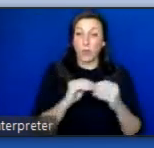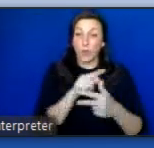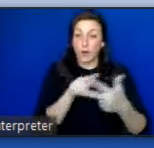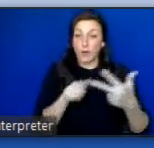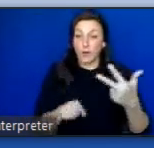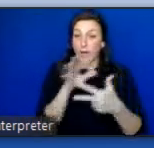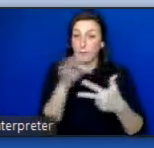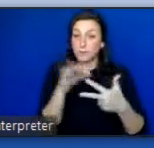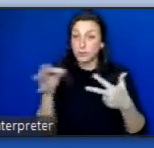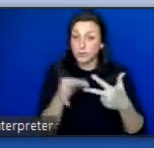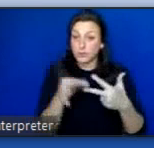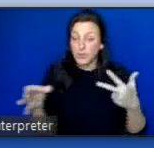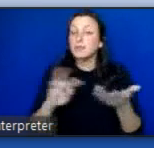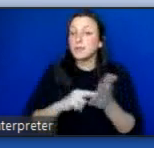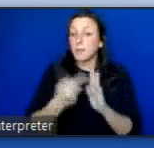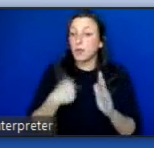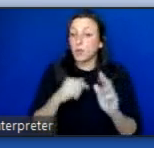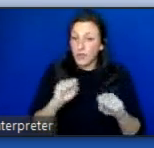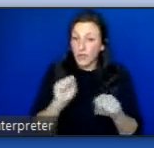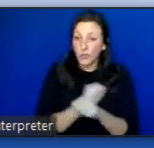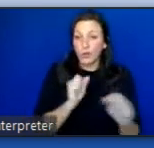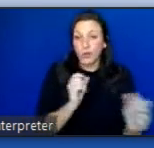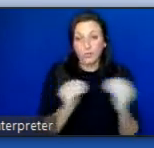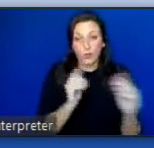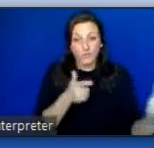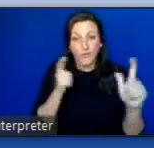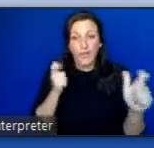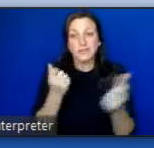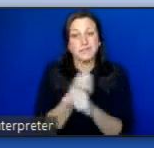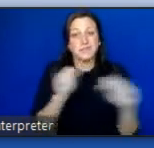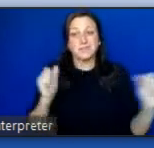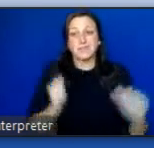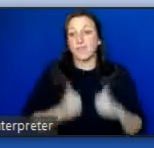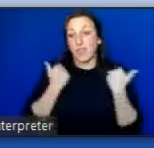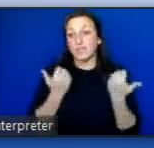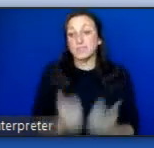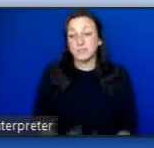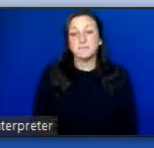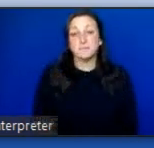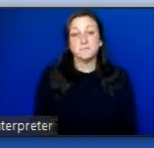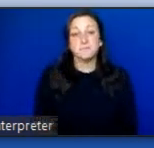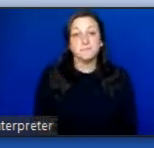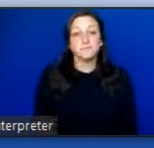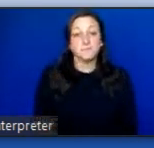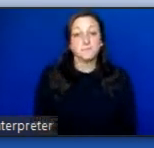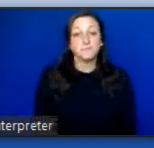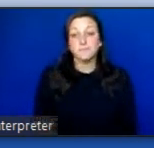can work towards ending the crisis brought on by this pandemic and save as many lives as possible.